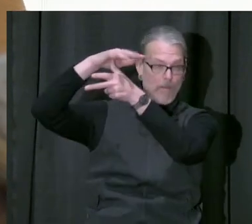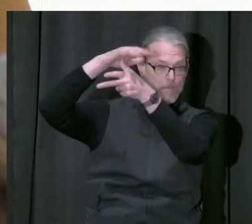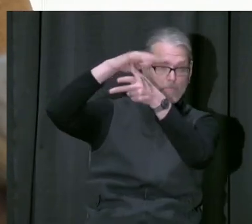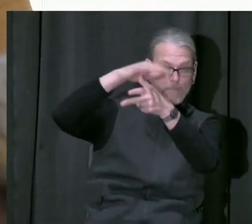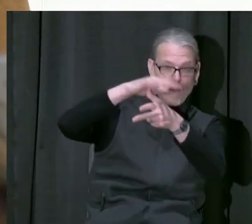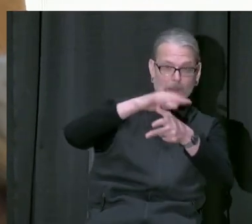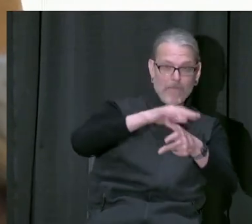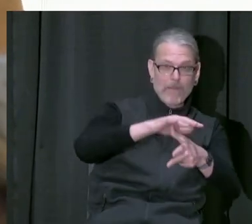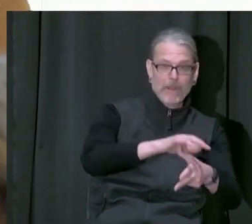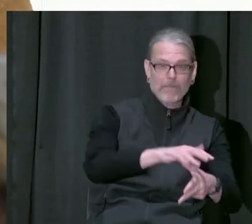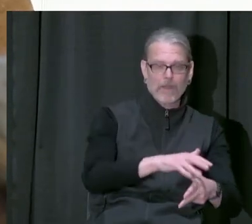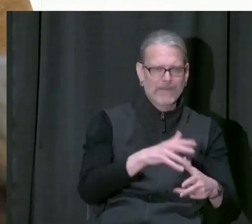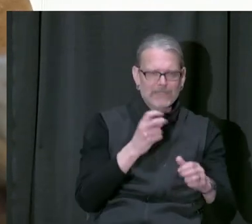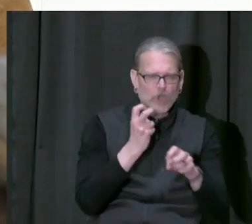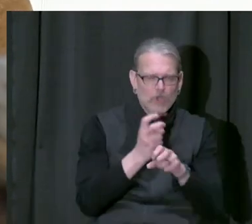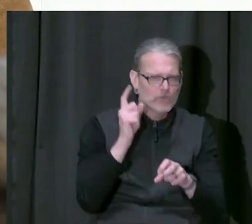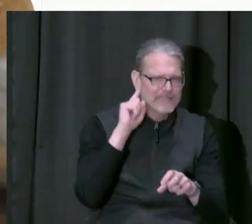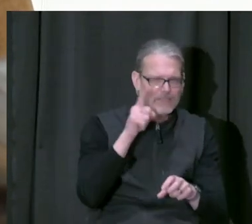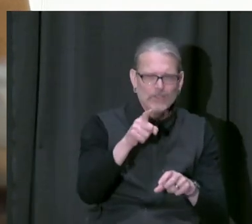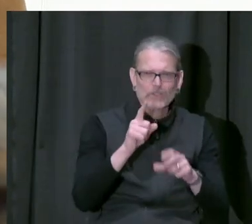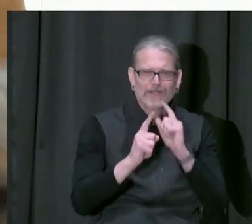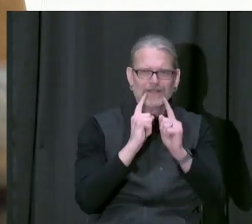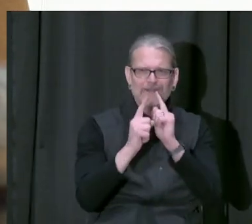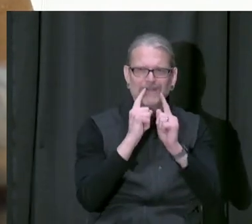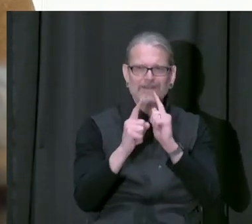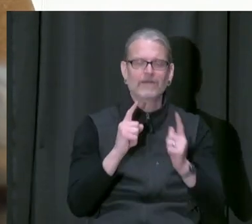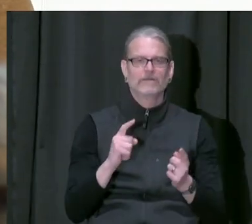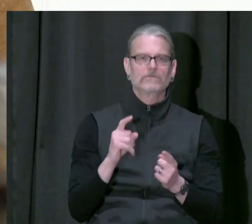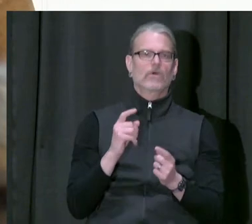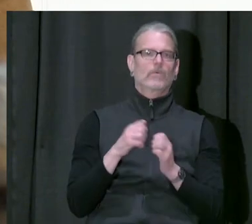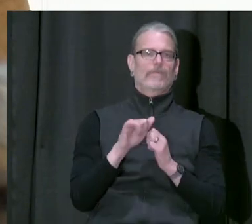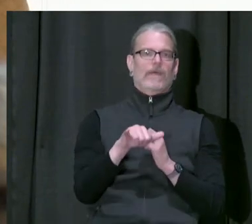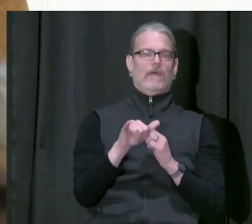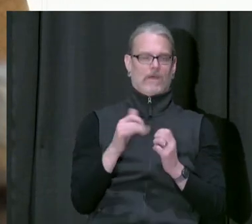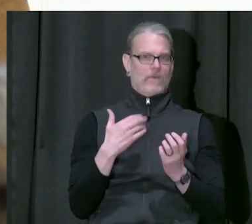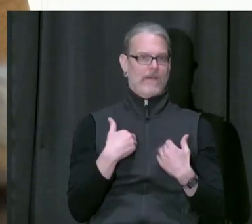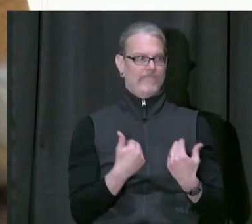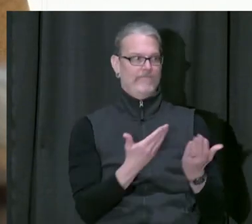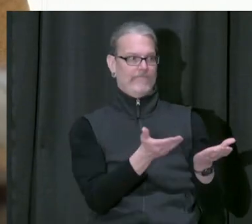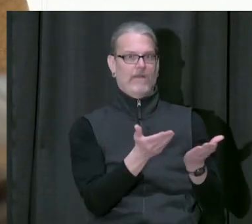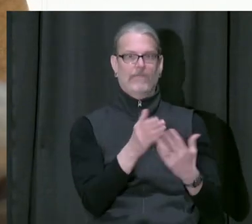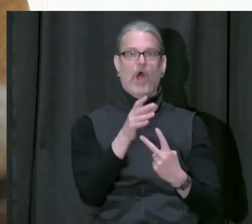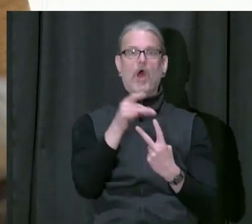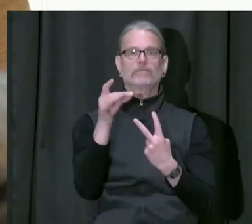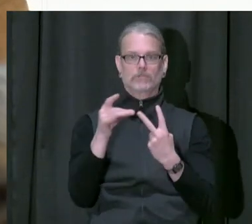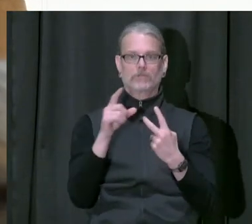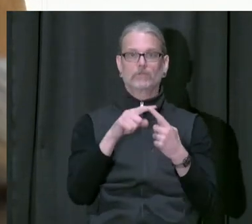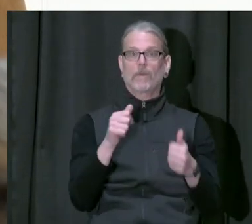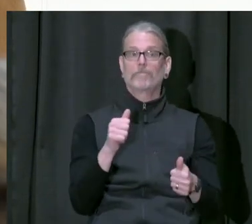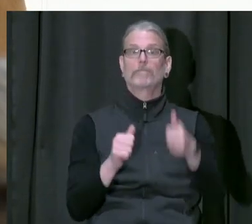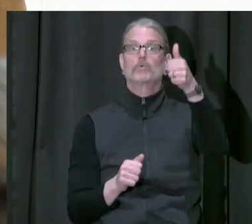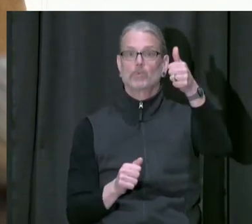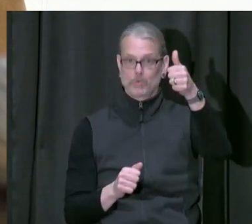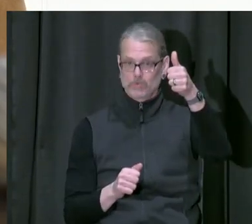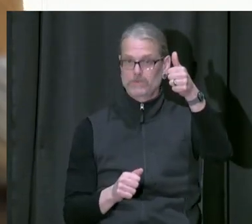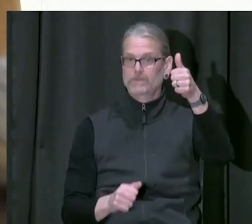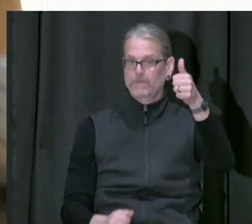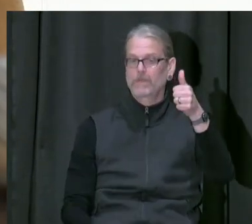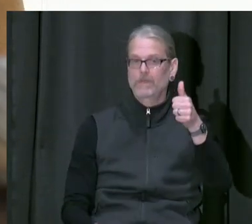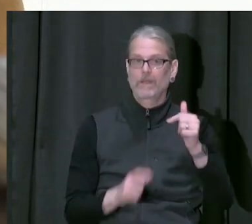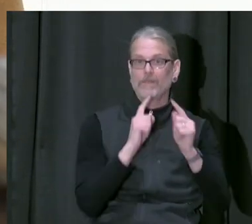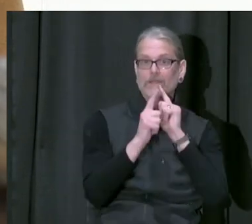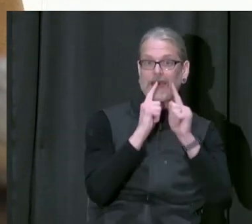background. So with Dialogue Boost, we give them the option to boost the dialogue relative to the background sound and